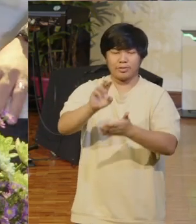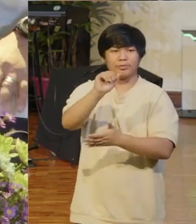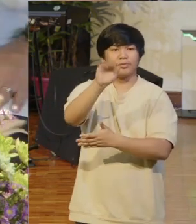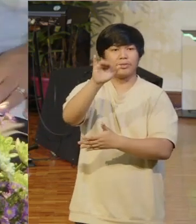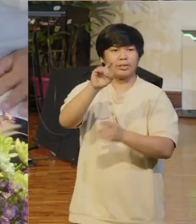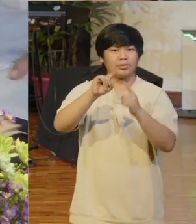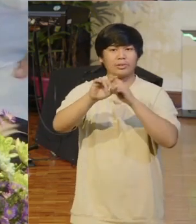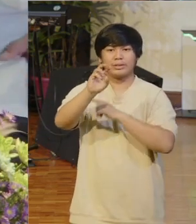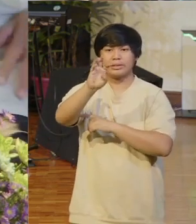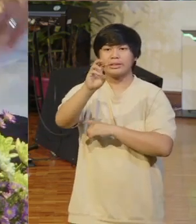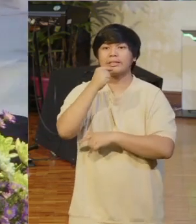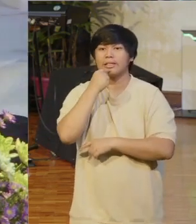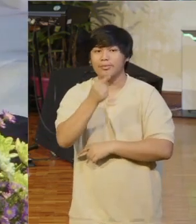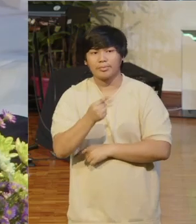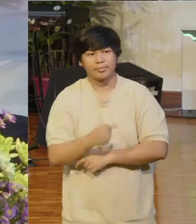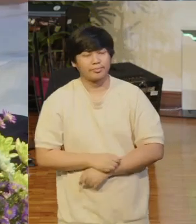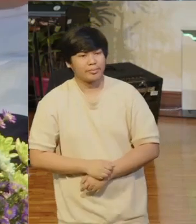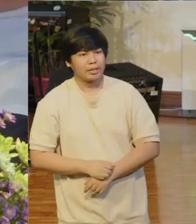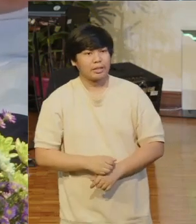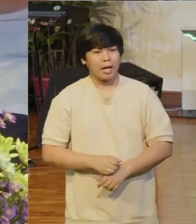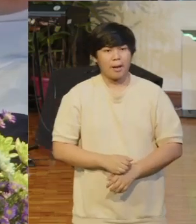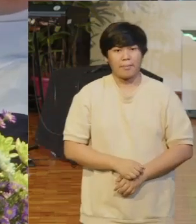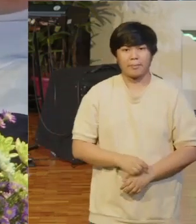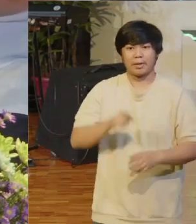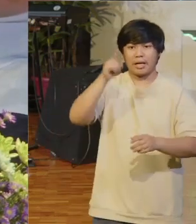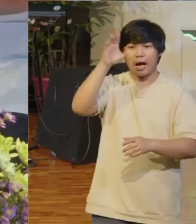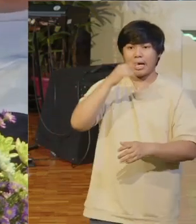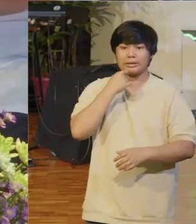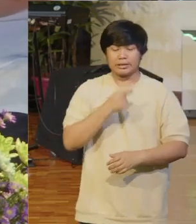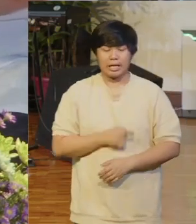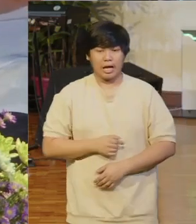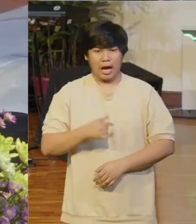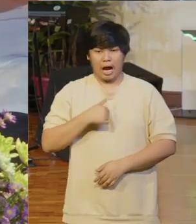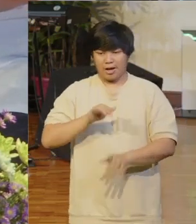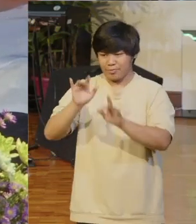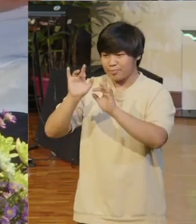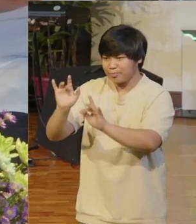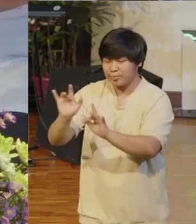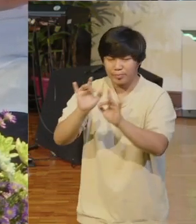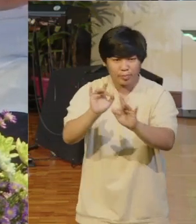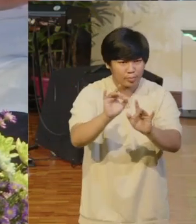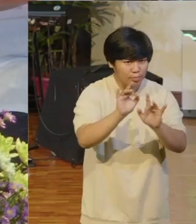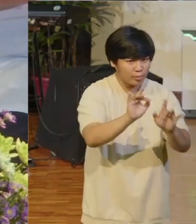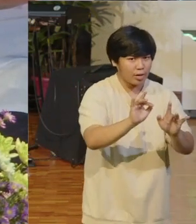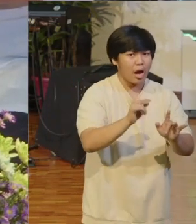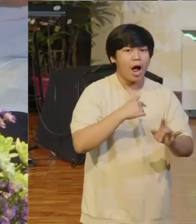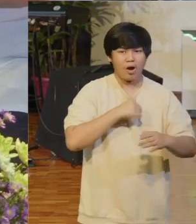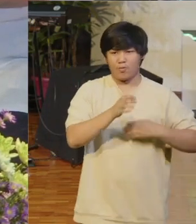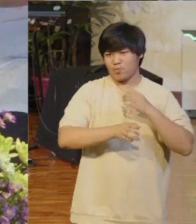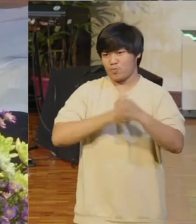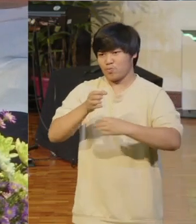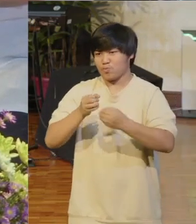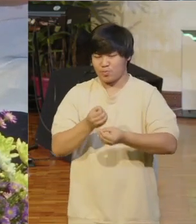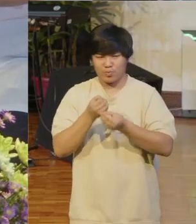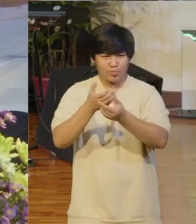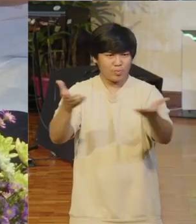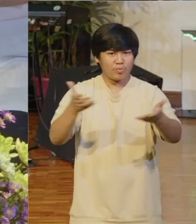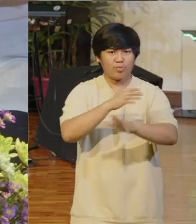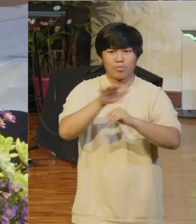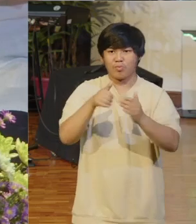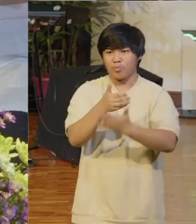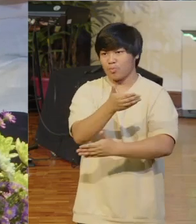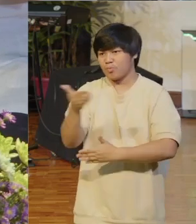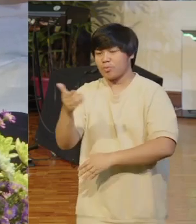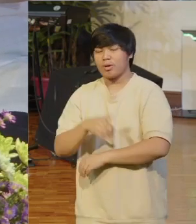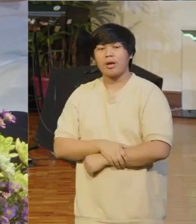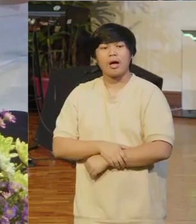9:15-16. Sabi doon, for he says to Moses, I will have mercy on whom I have mercy, and I will have compassion on whom I have